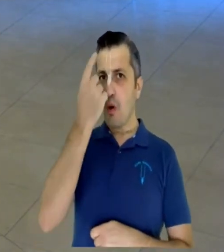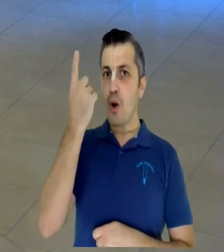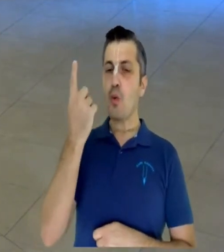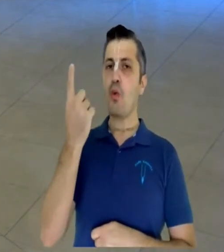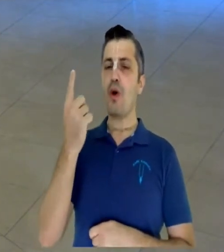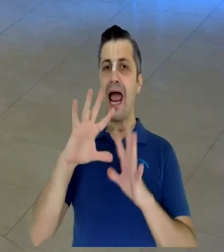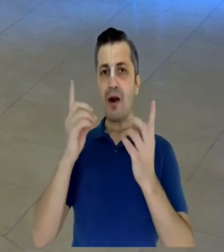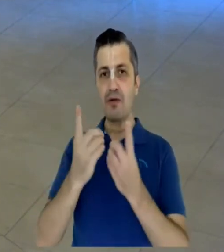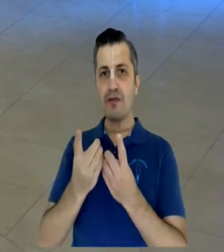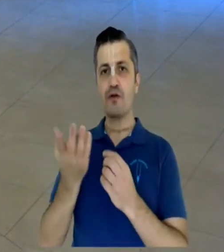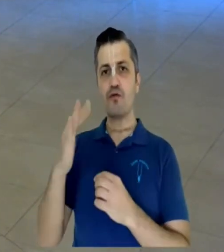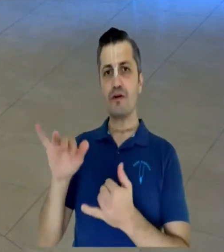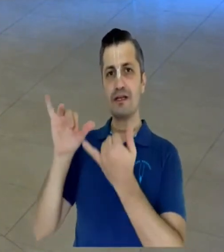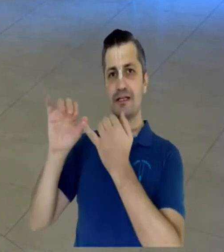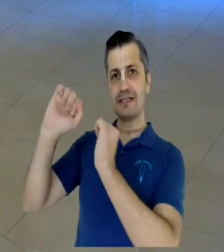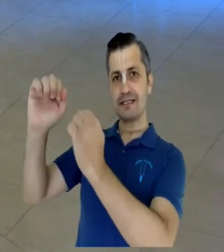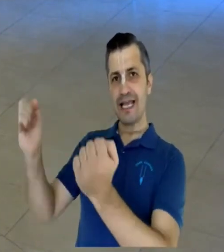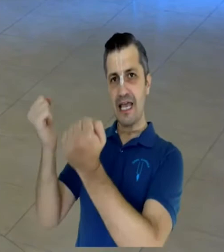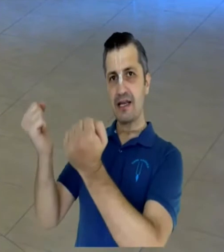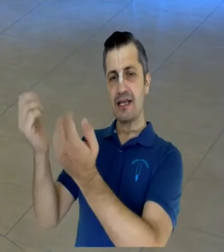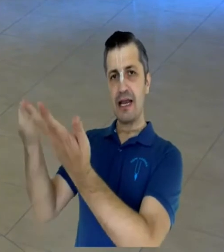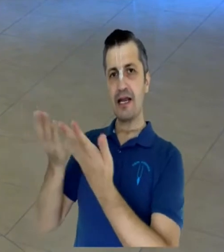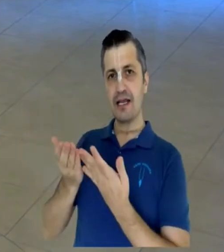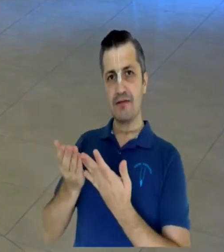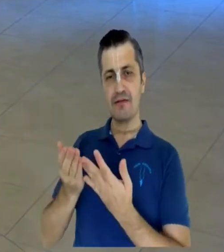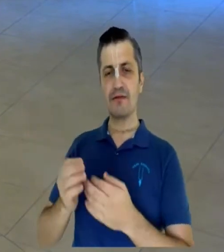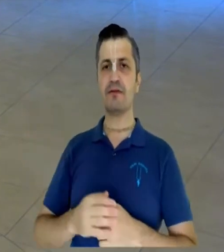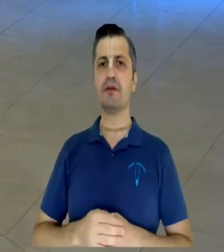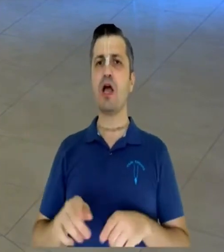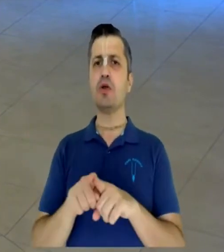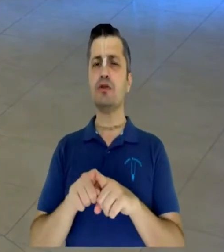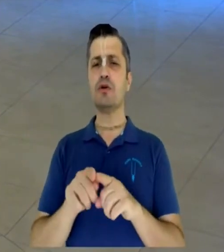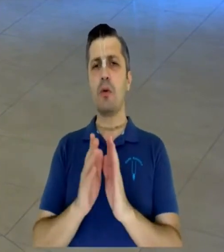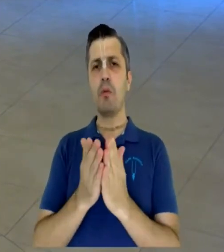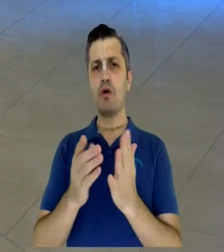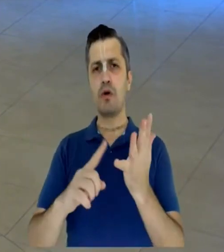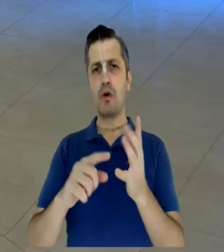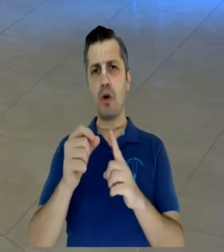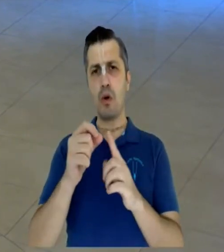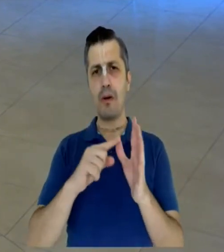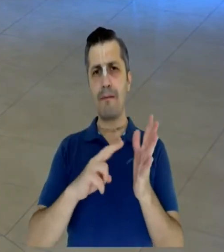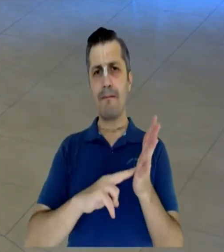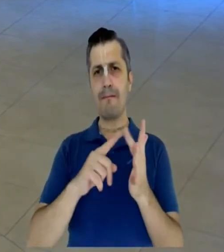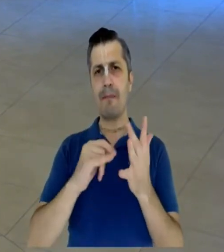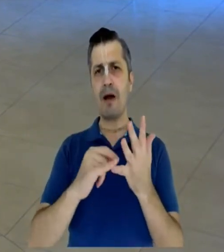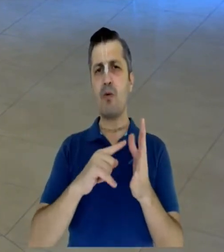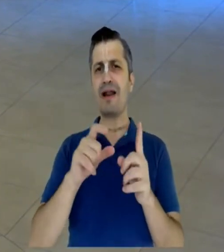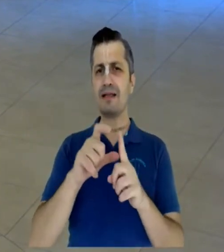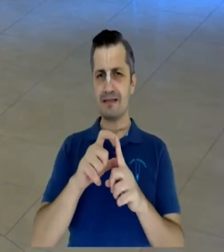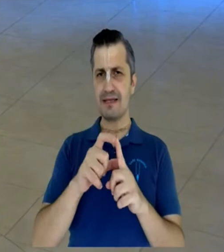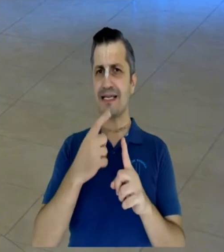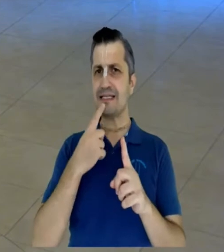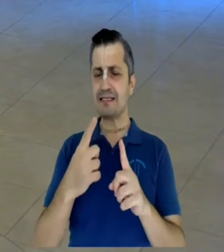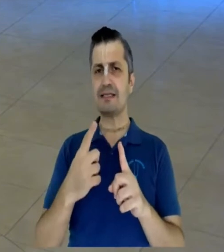Upanishad that one should not take more than their quota, knowing well to whom everything belongs. So